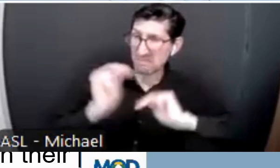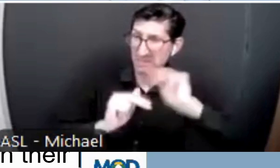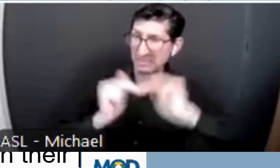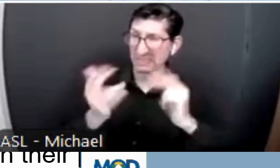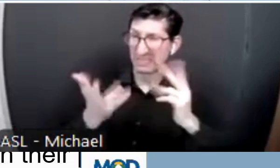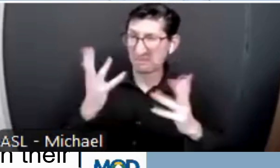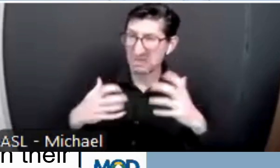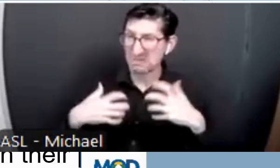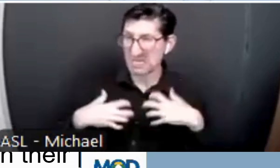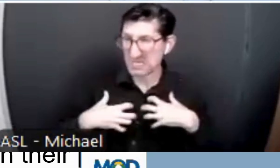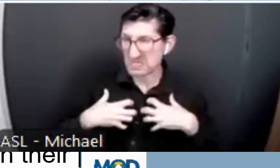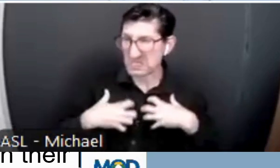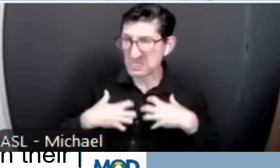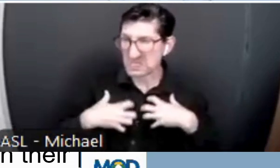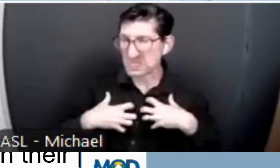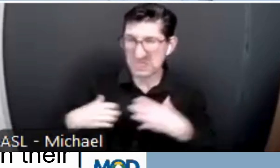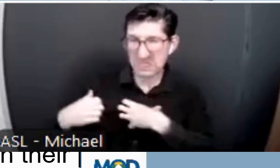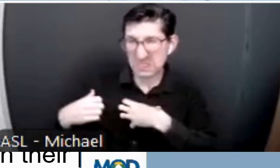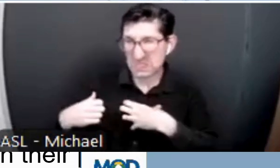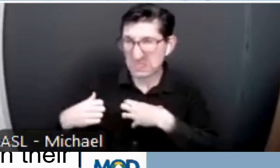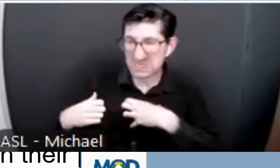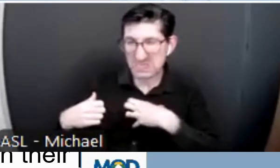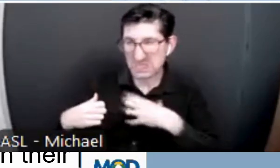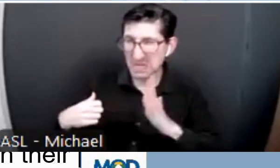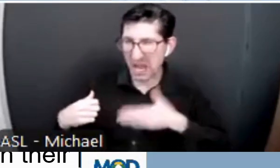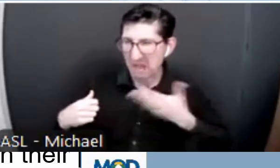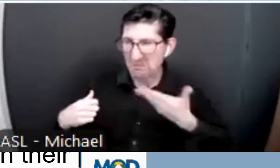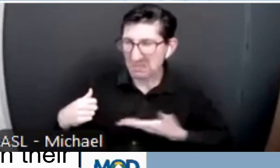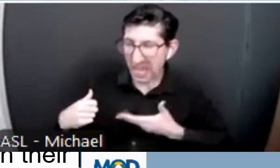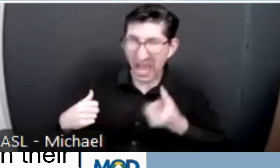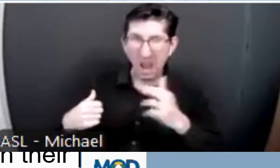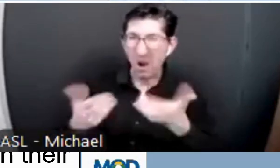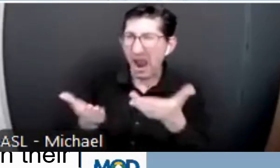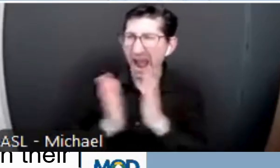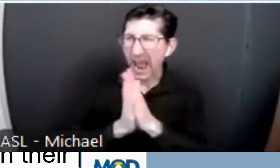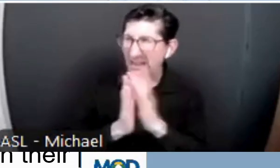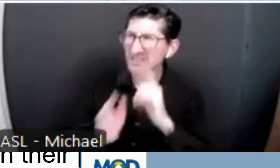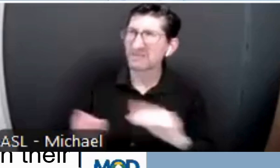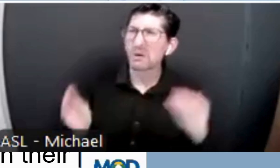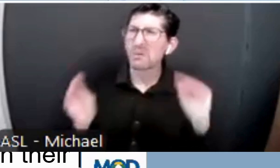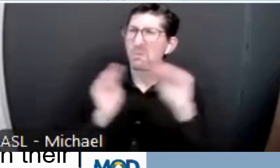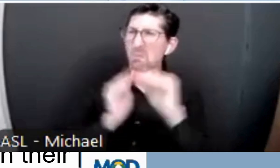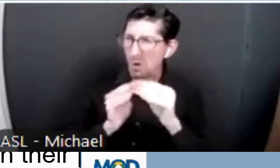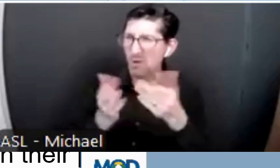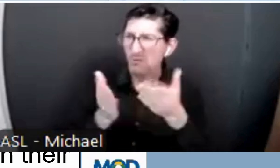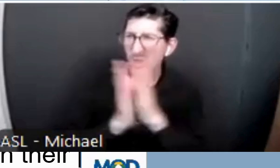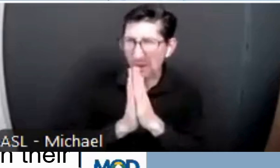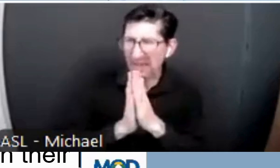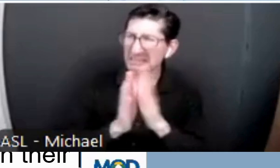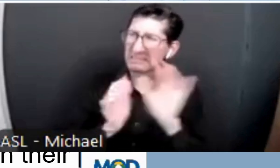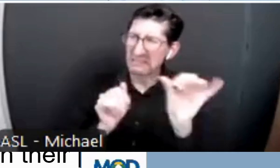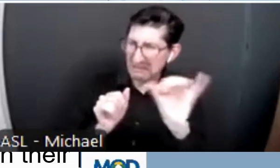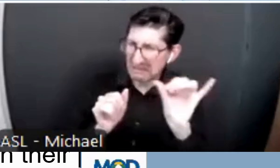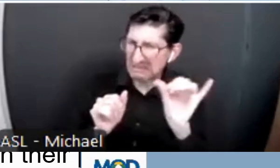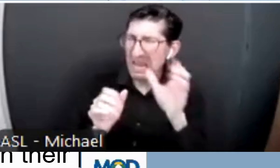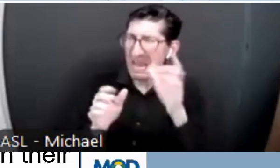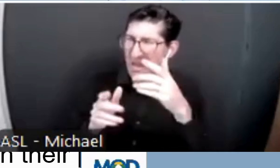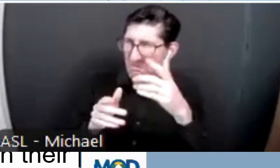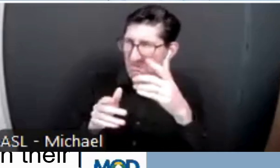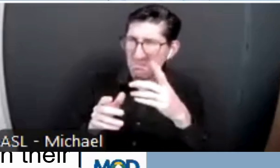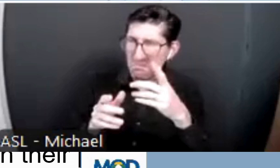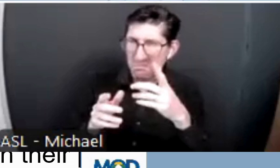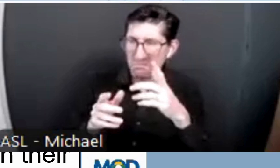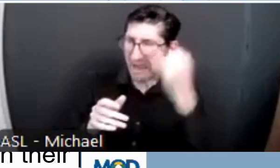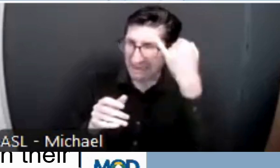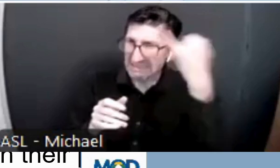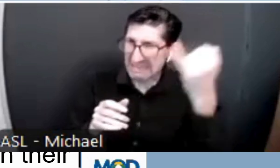react or flood them with similar requests, that it might have an effect on